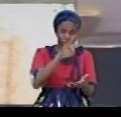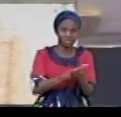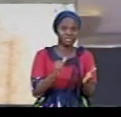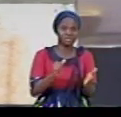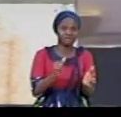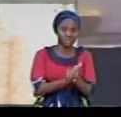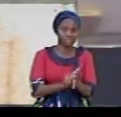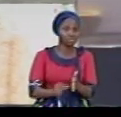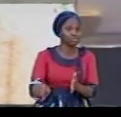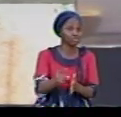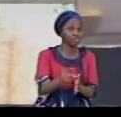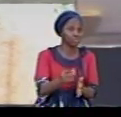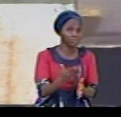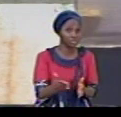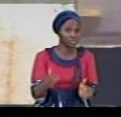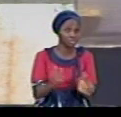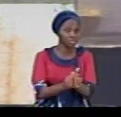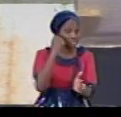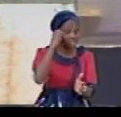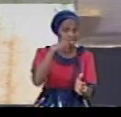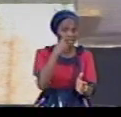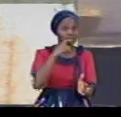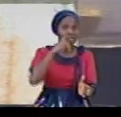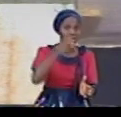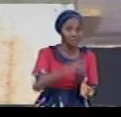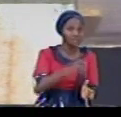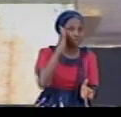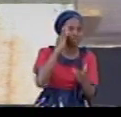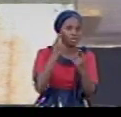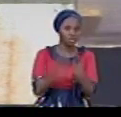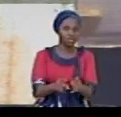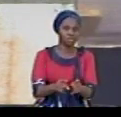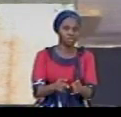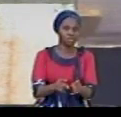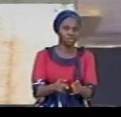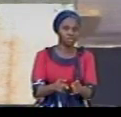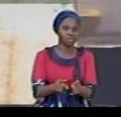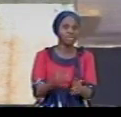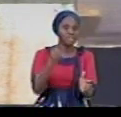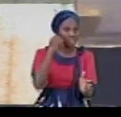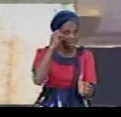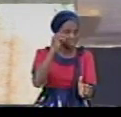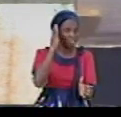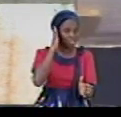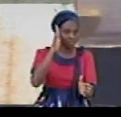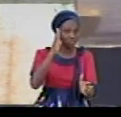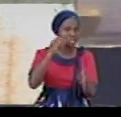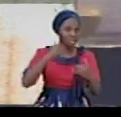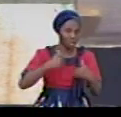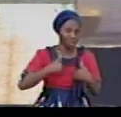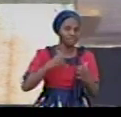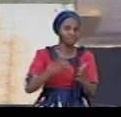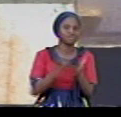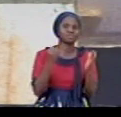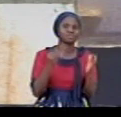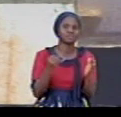that those things which he says shall come to pass, he will